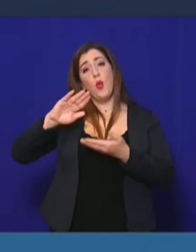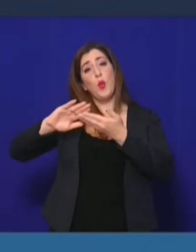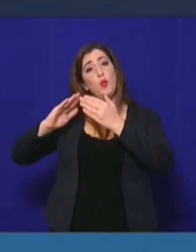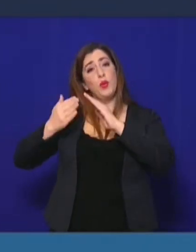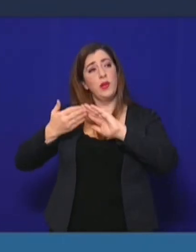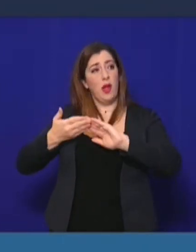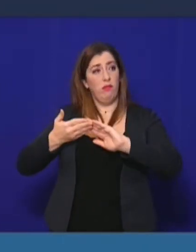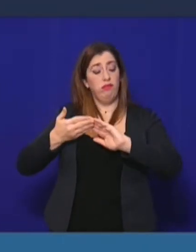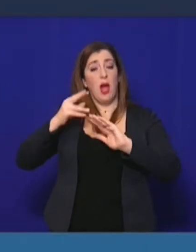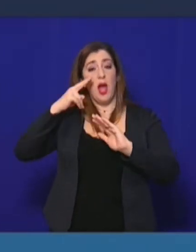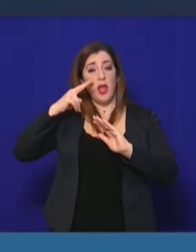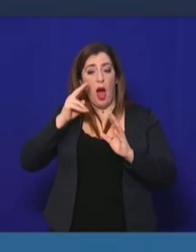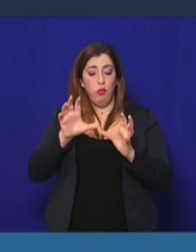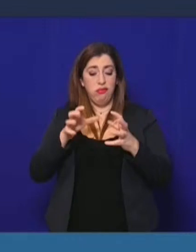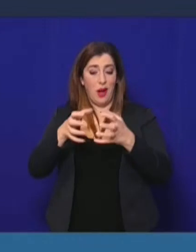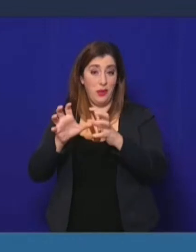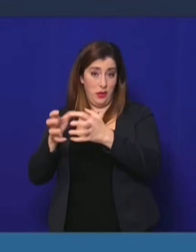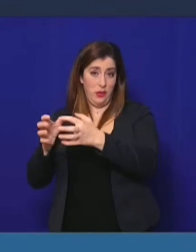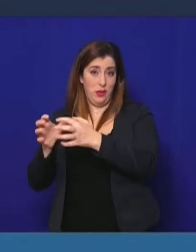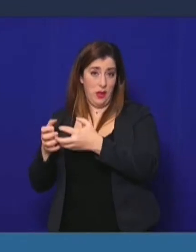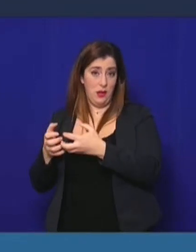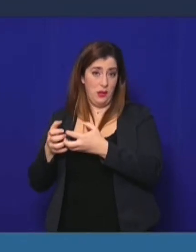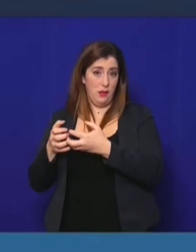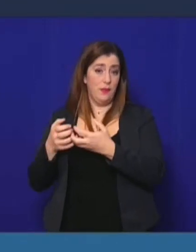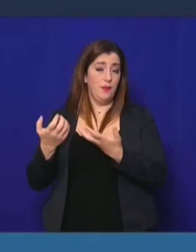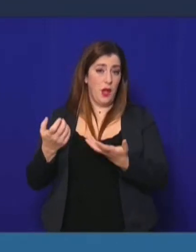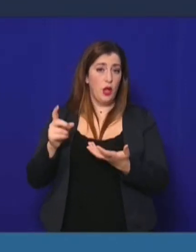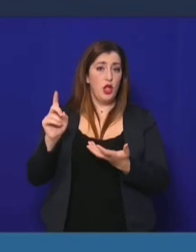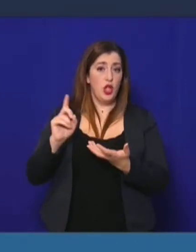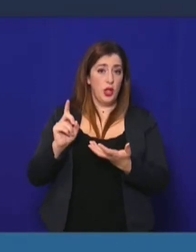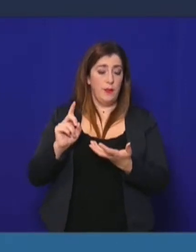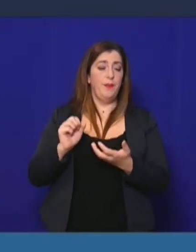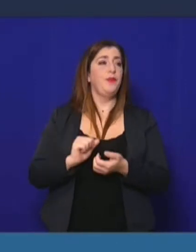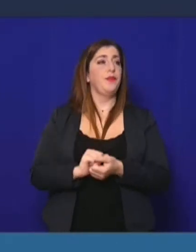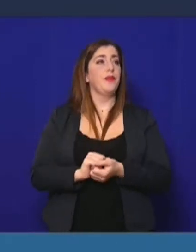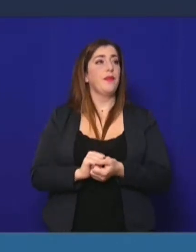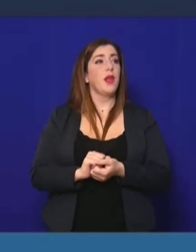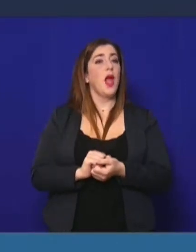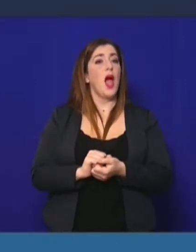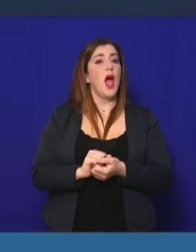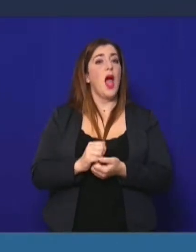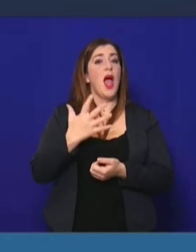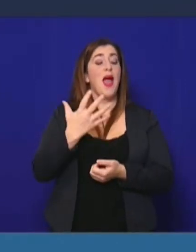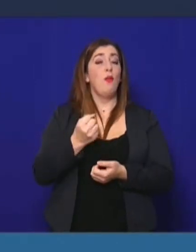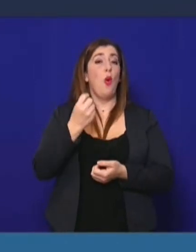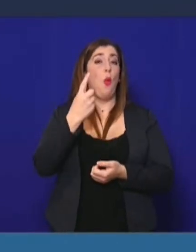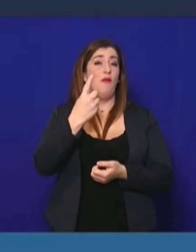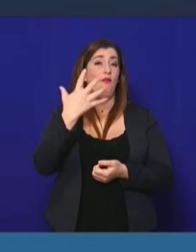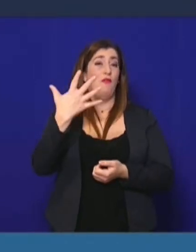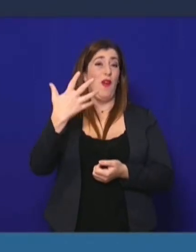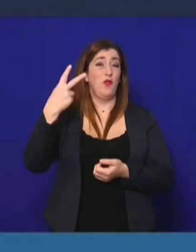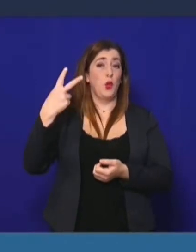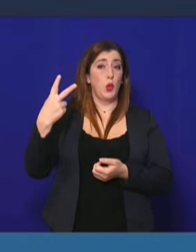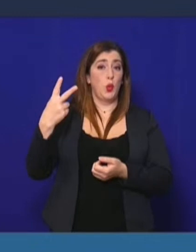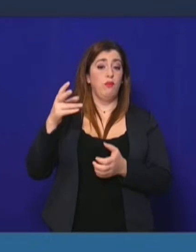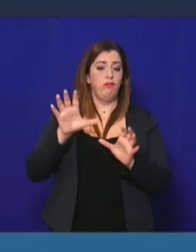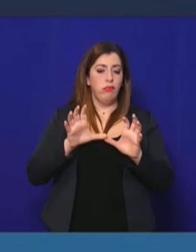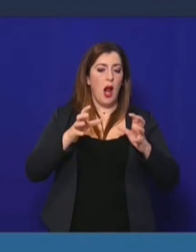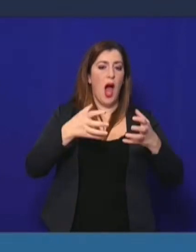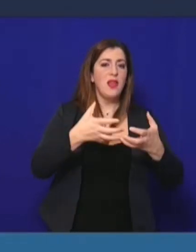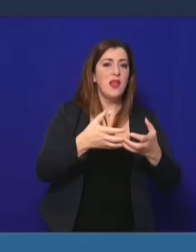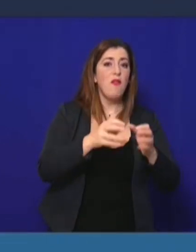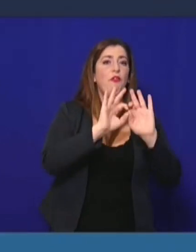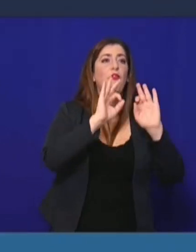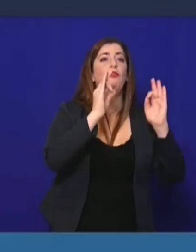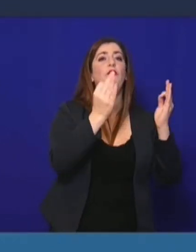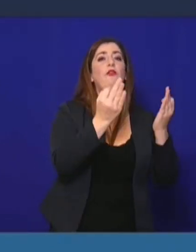numru ta' clusters li kellna kif spjegajtilkom din l-aħħar ġimgħa kien numru sostanzjali fejn rajna 152 cases li kienu involuti